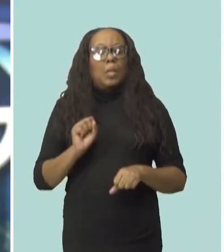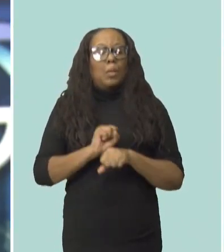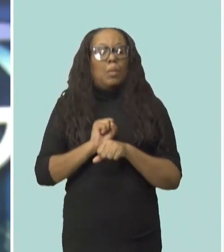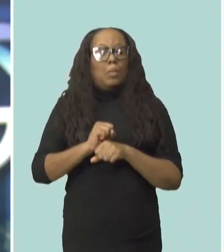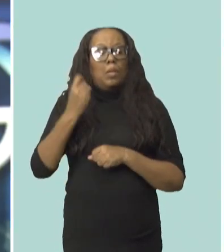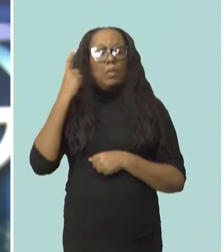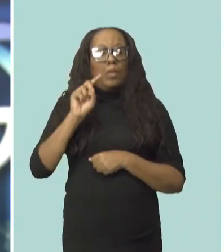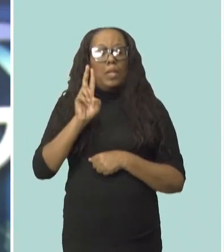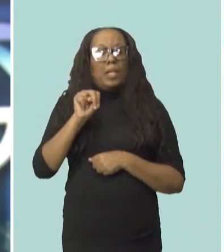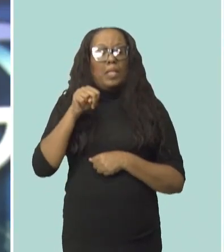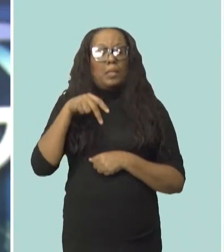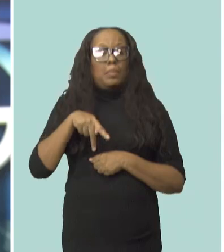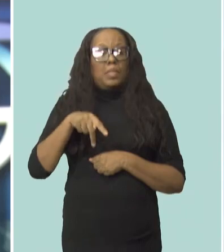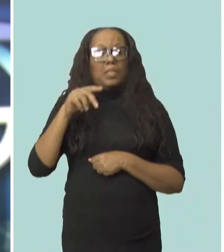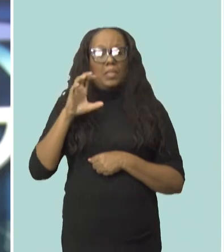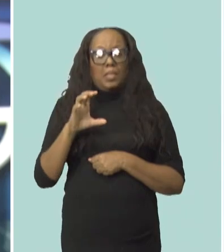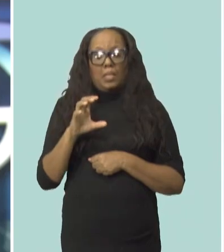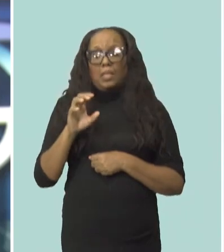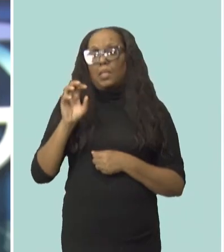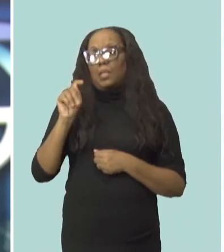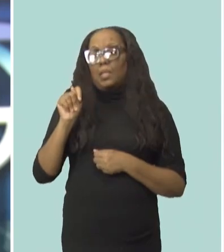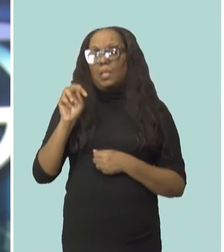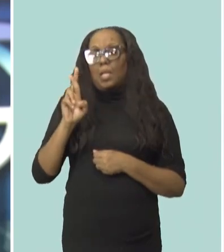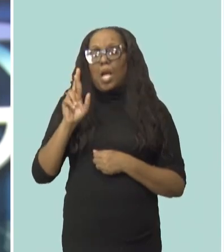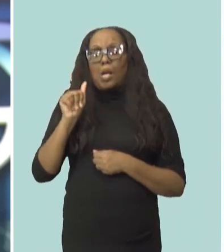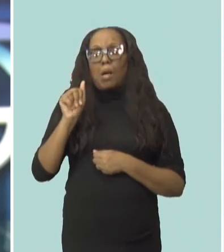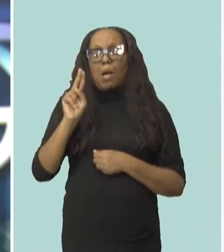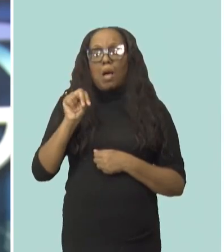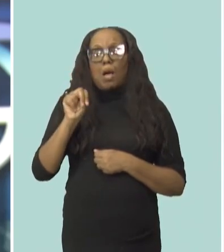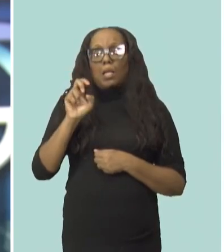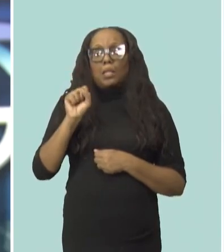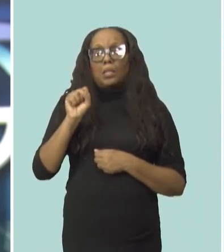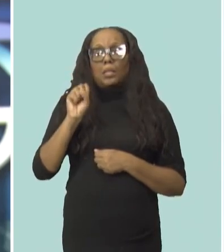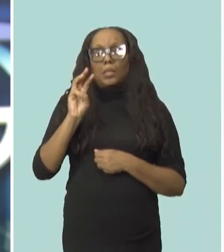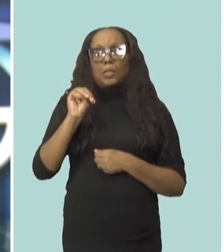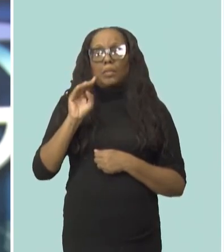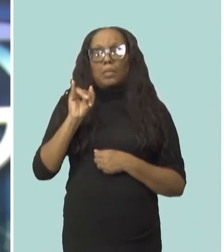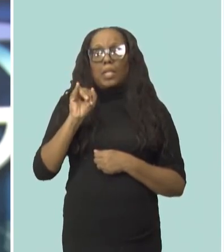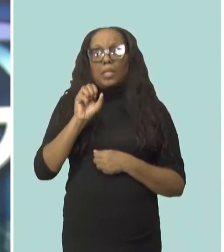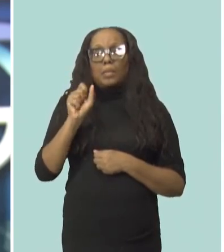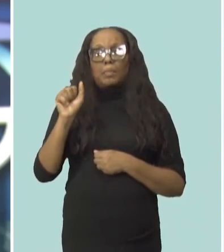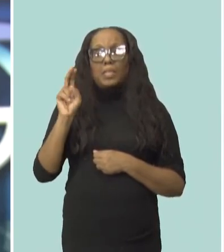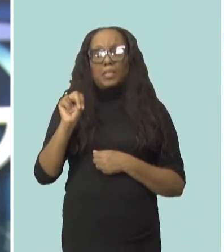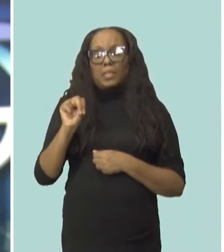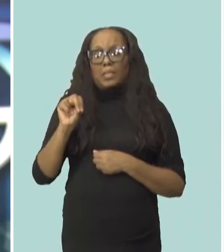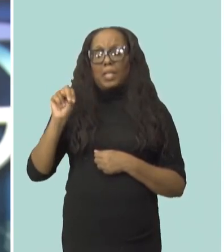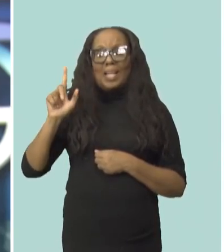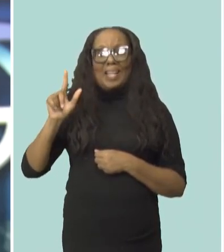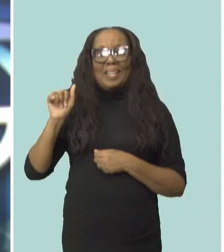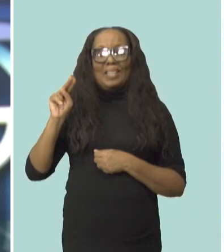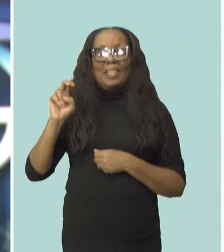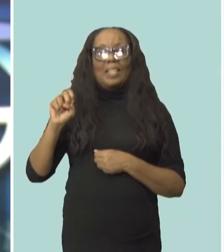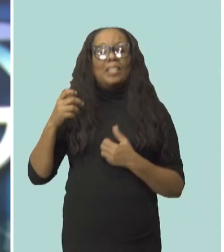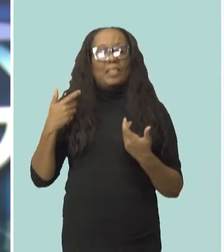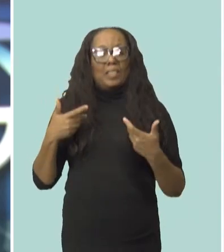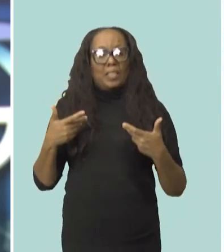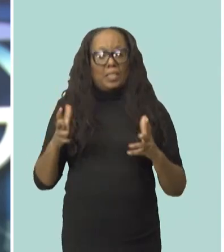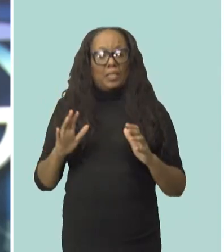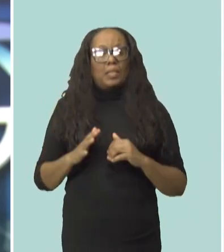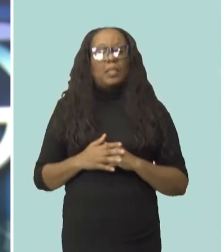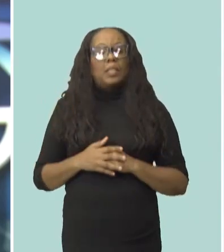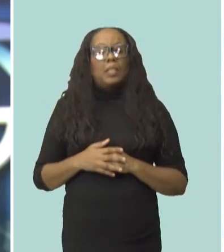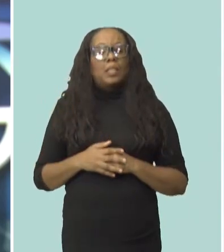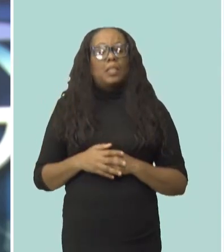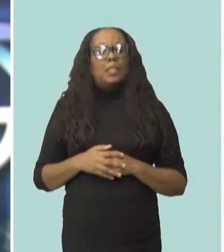Work on the transmission line of the National Petroleum Corporation has been completed. It was reportedly damaged by a third party in the area of